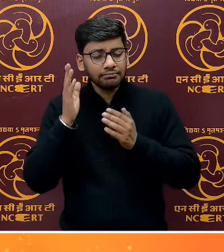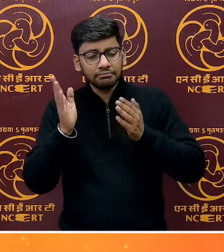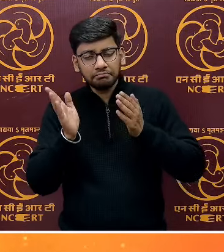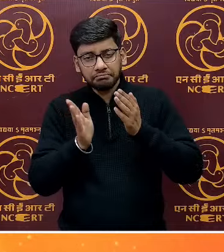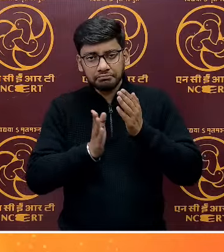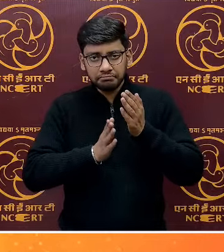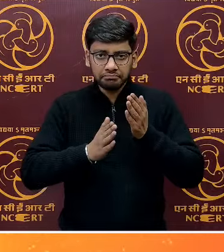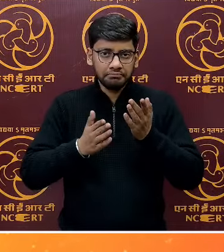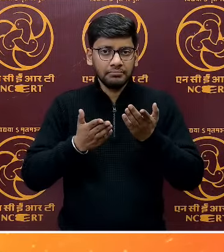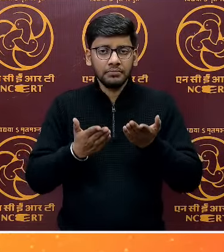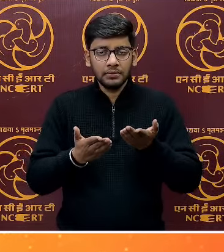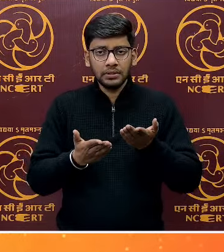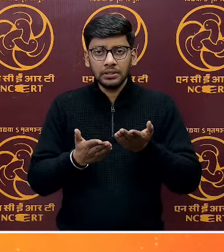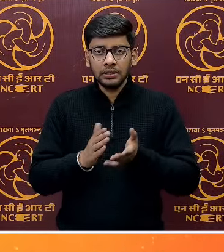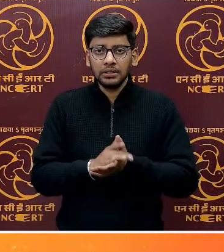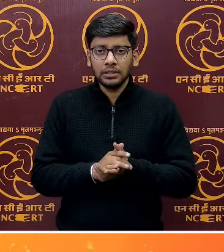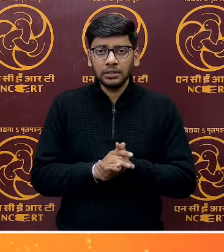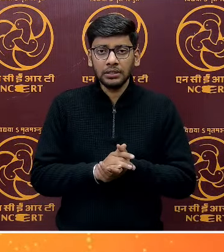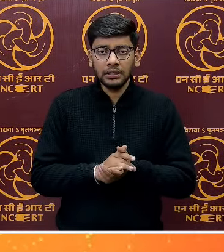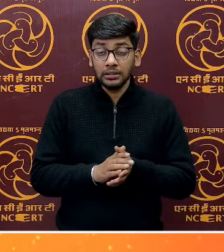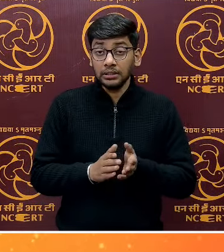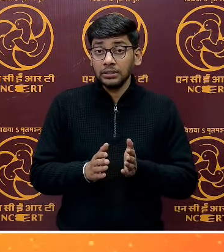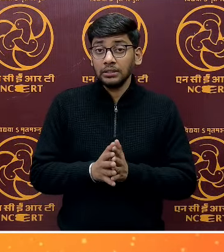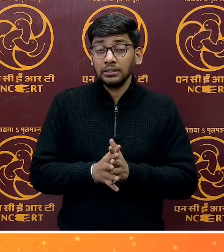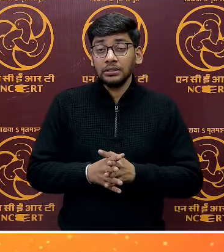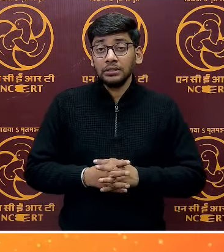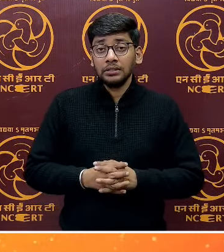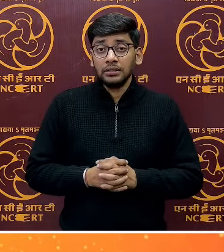the wild wind sings.